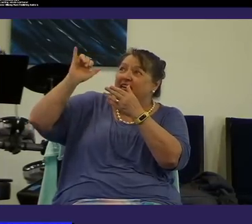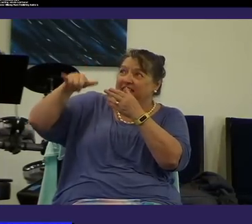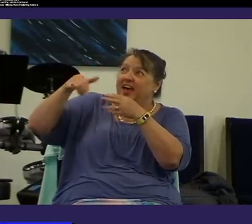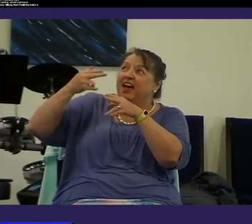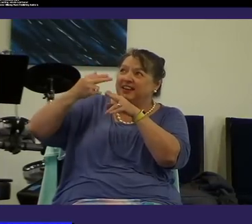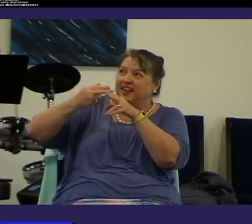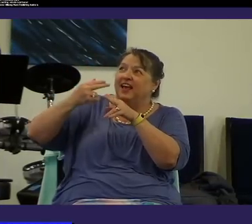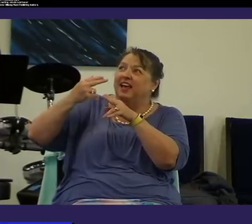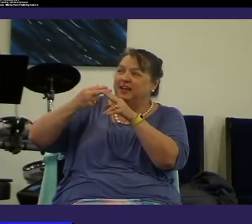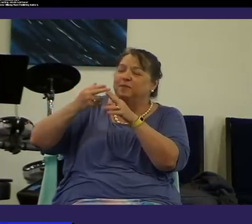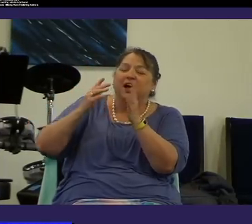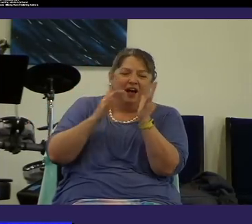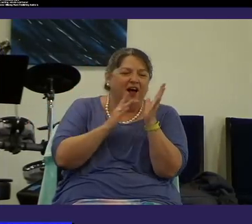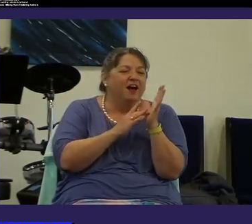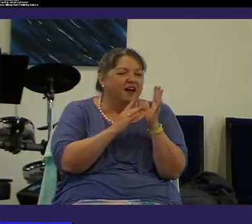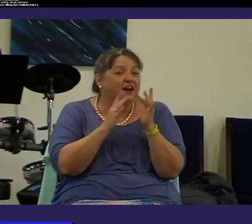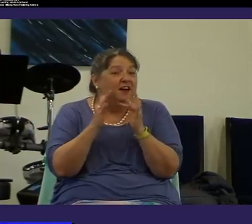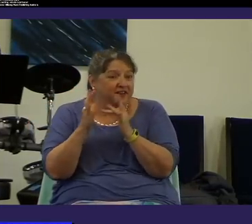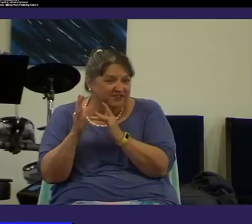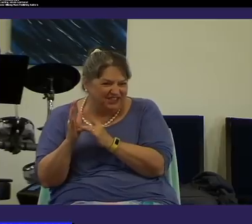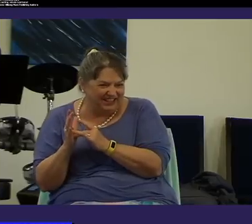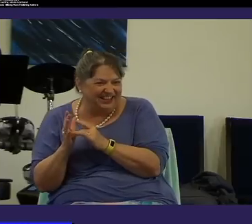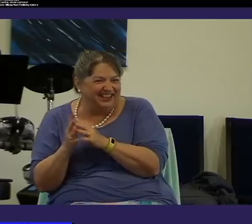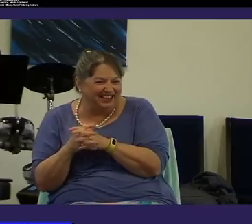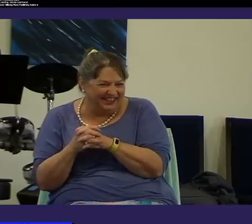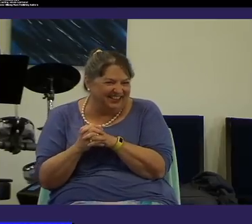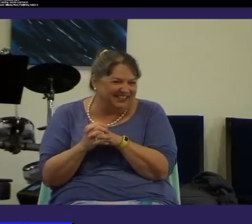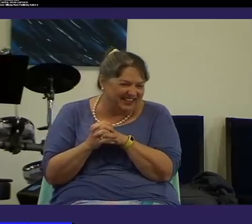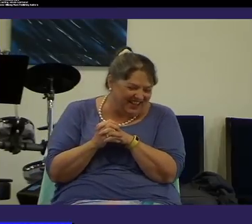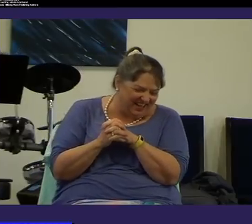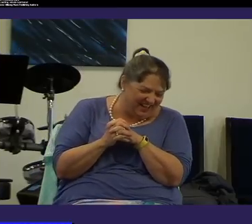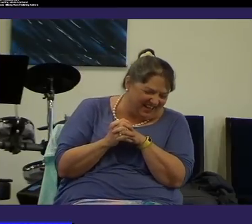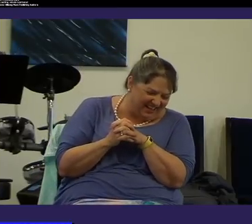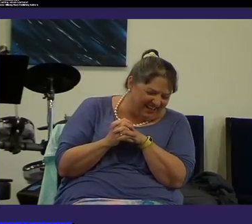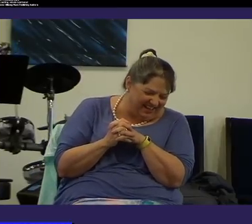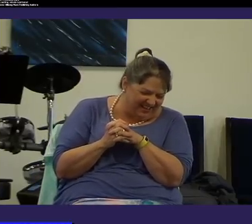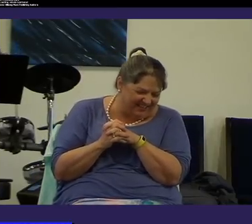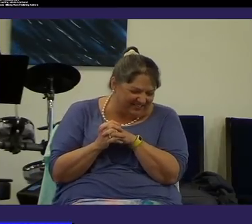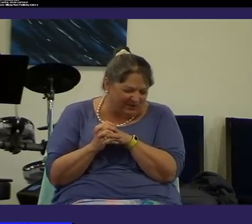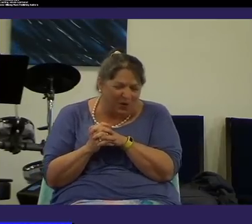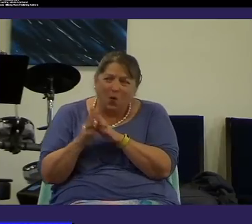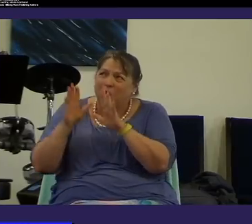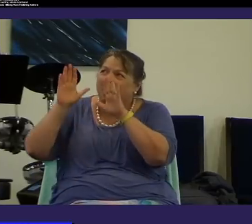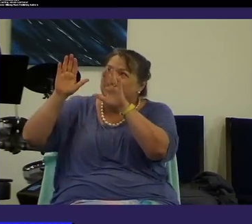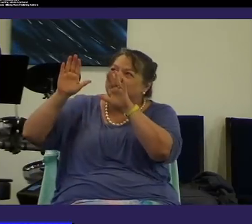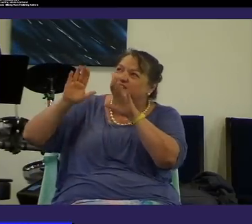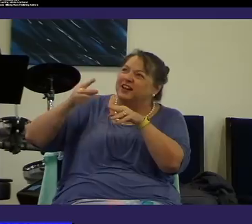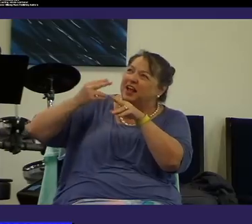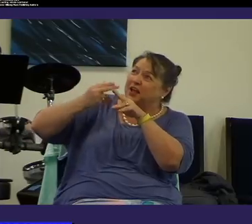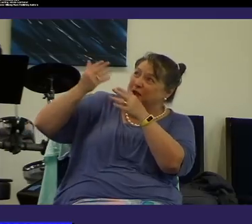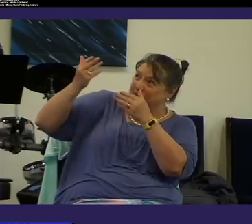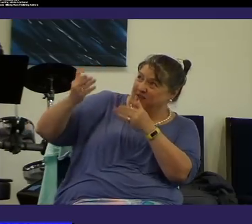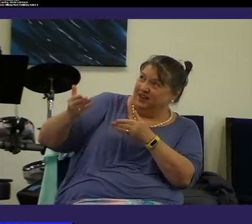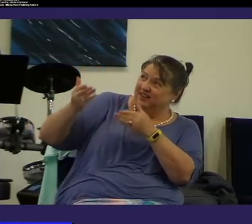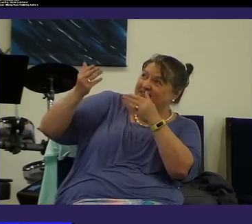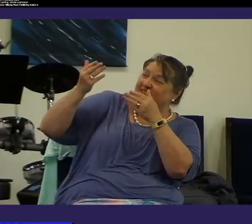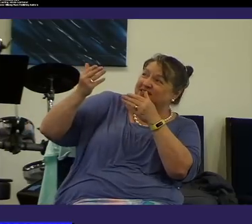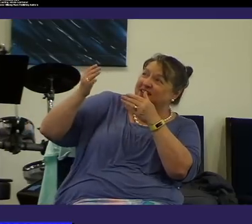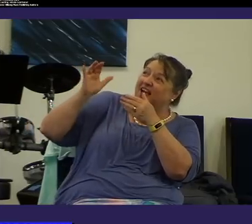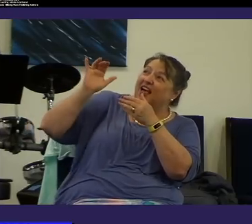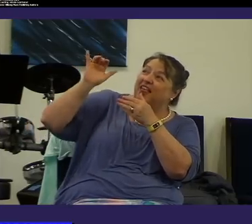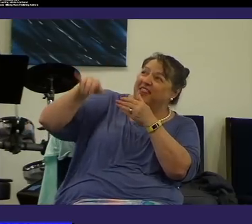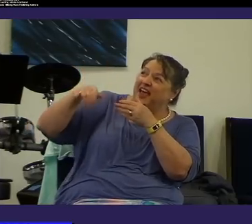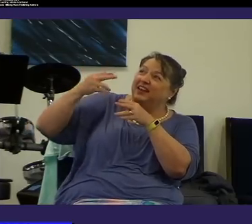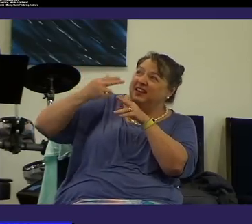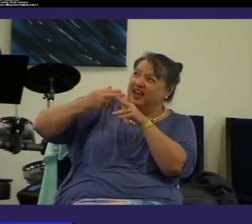is. The name of Jesus. What a wonderful name it